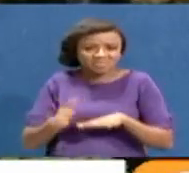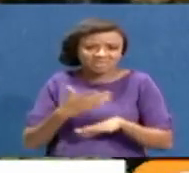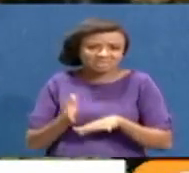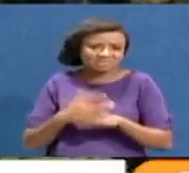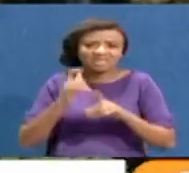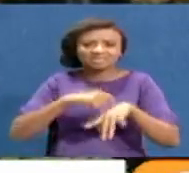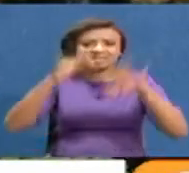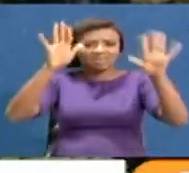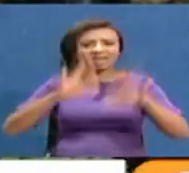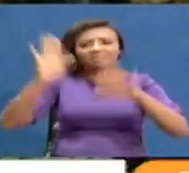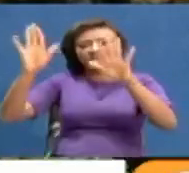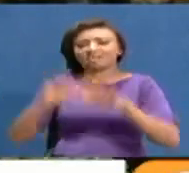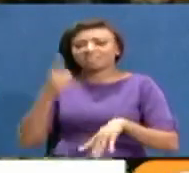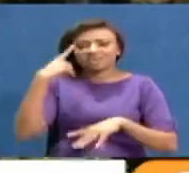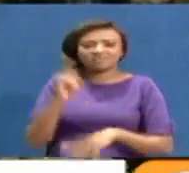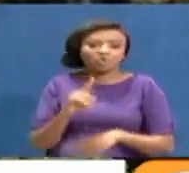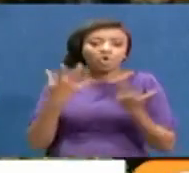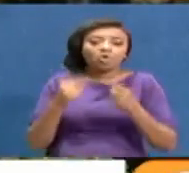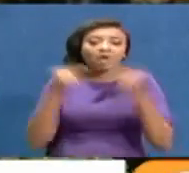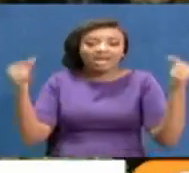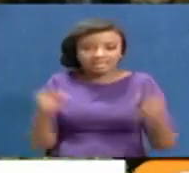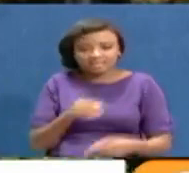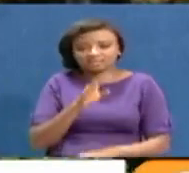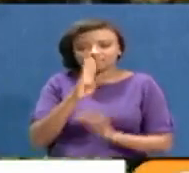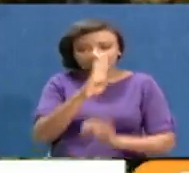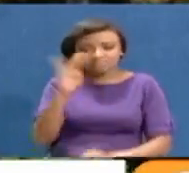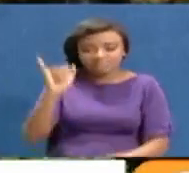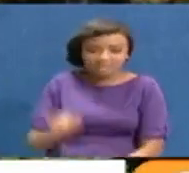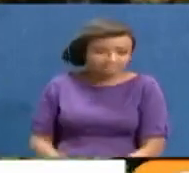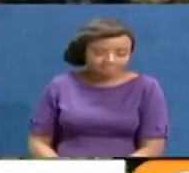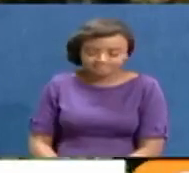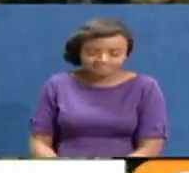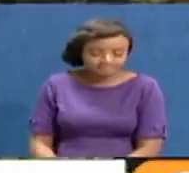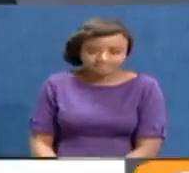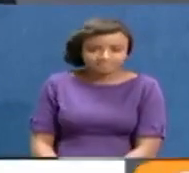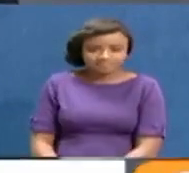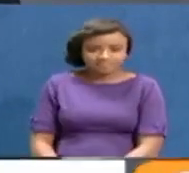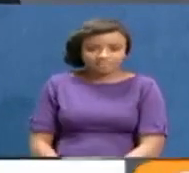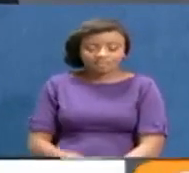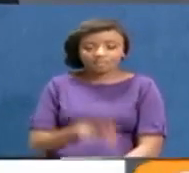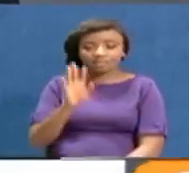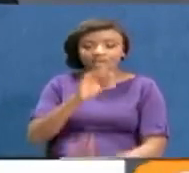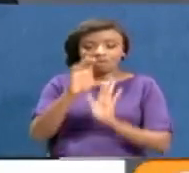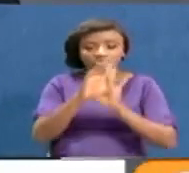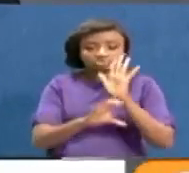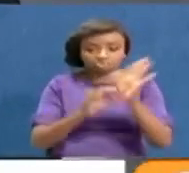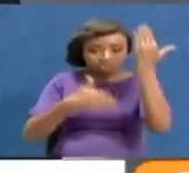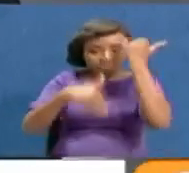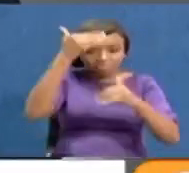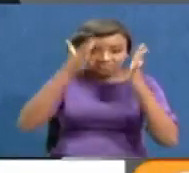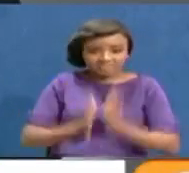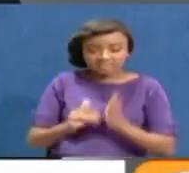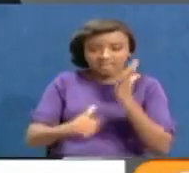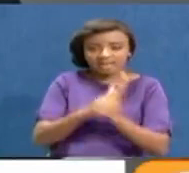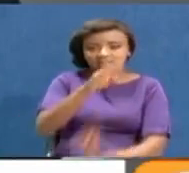in campaigns for or against a constitution that we can sit and agree on. Constitutional Professor Ben